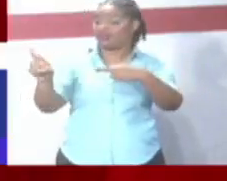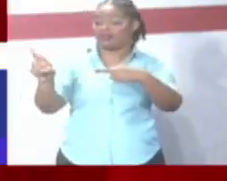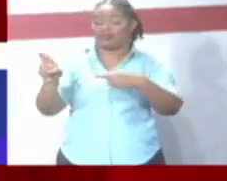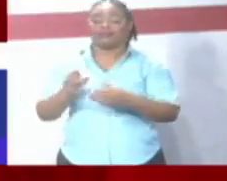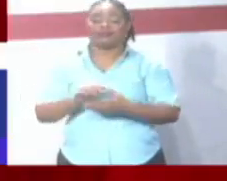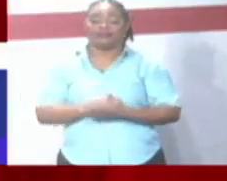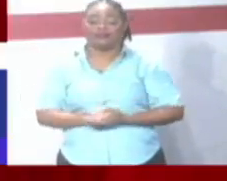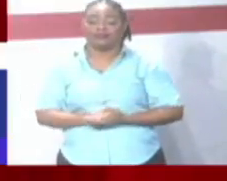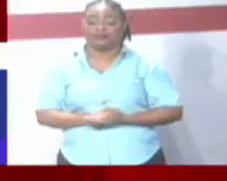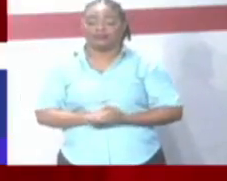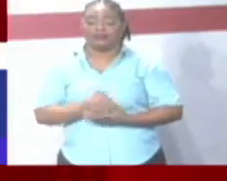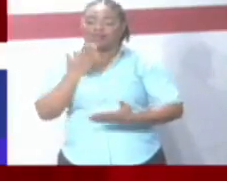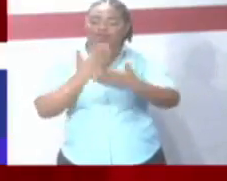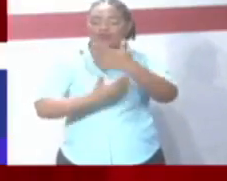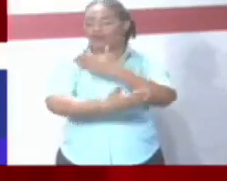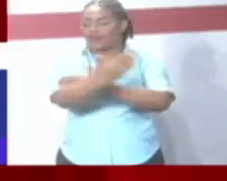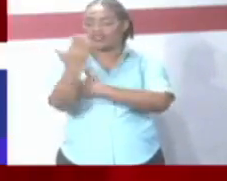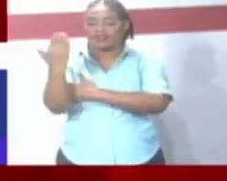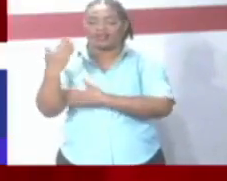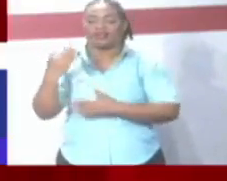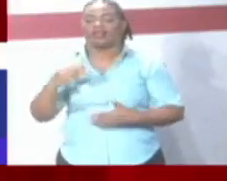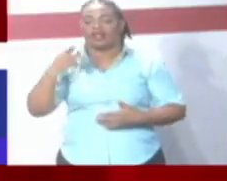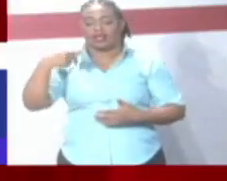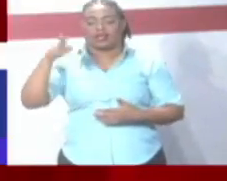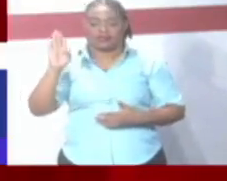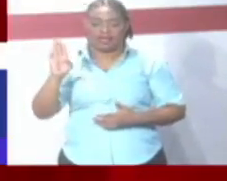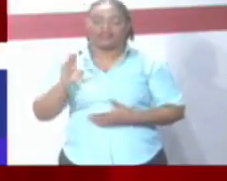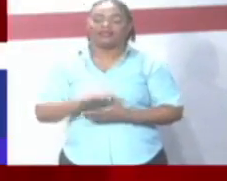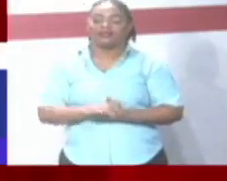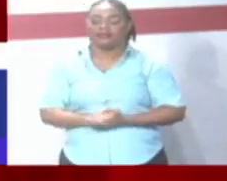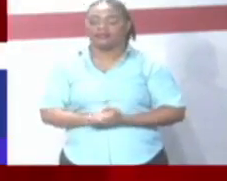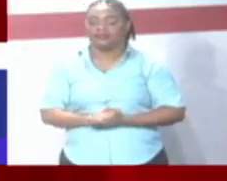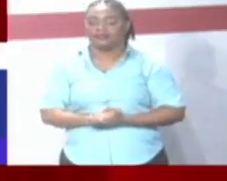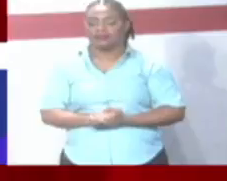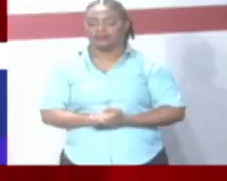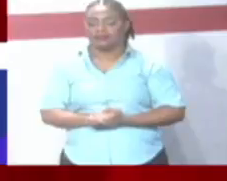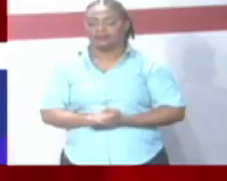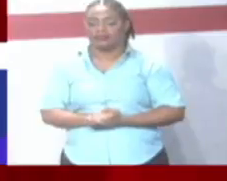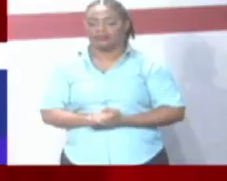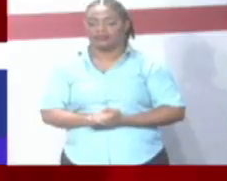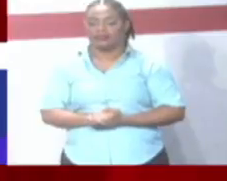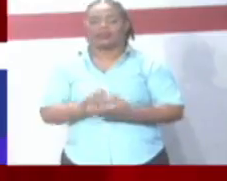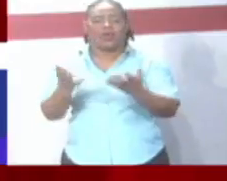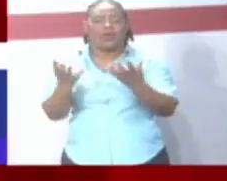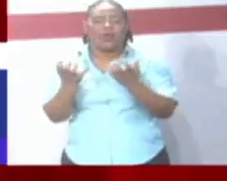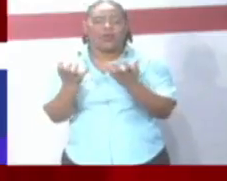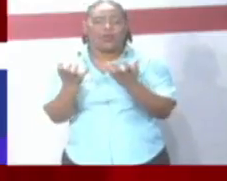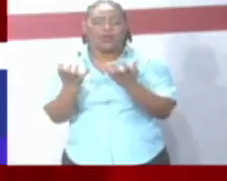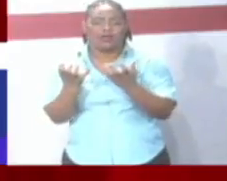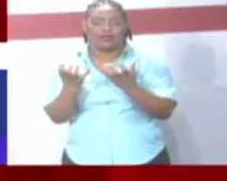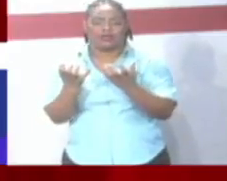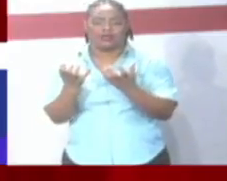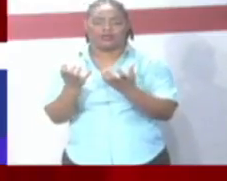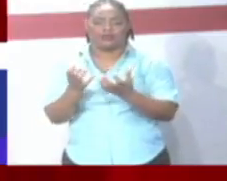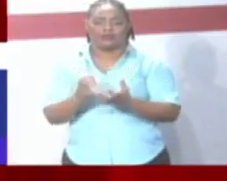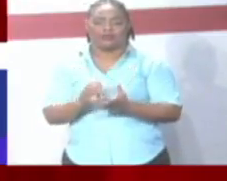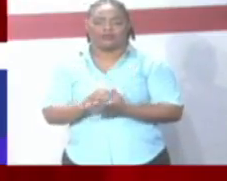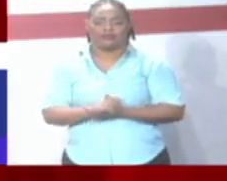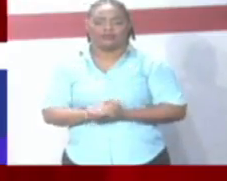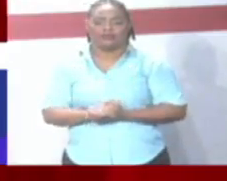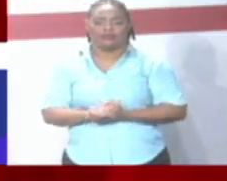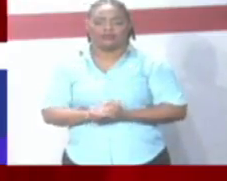Good morning, Private Harry, AZPnews.com. I wanted to talk about a pet subject of the minister.